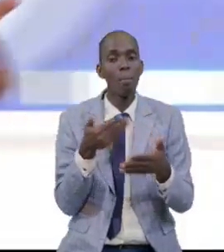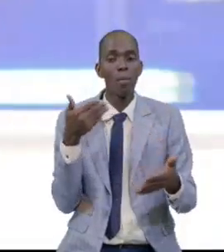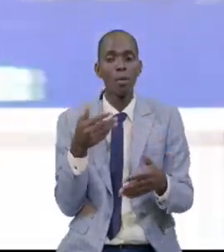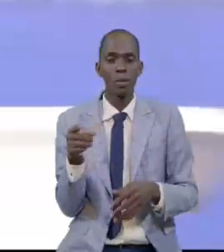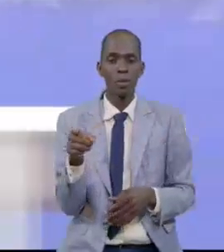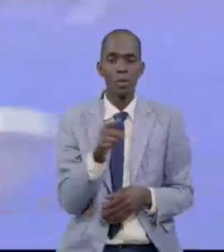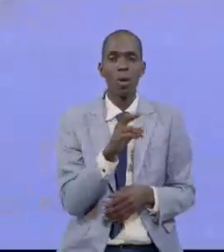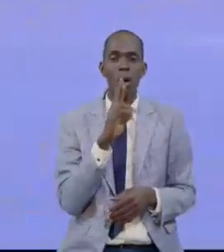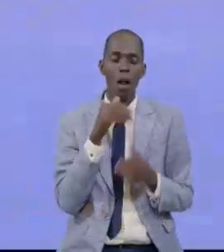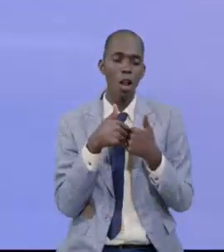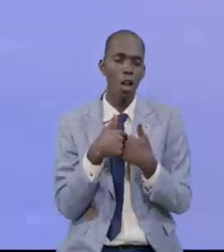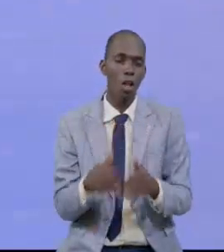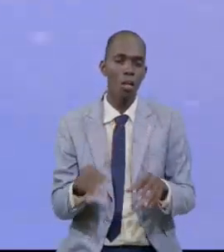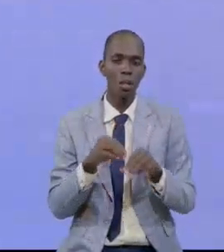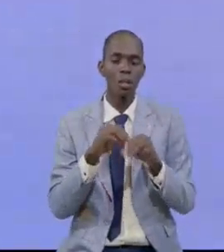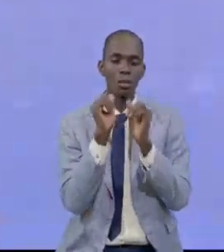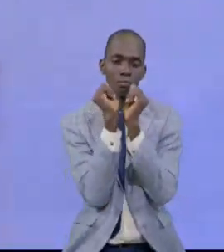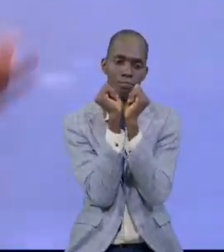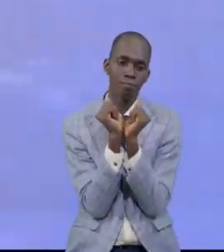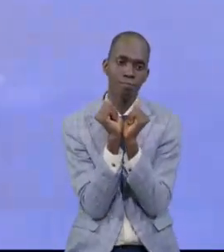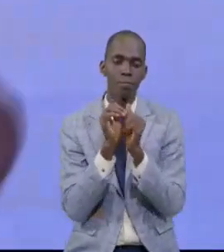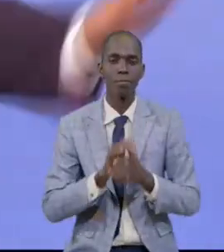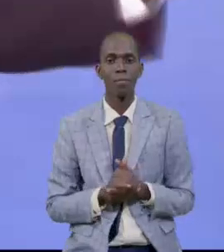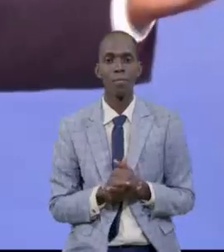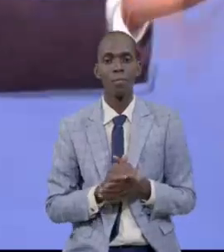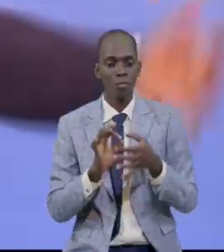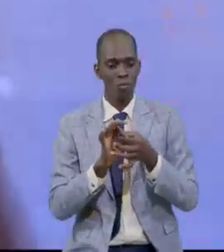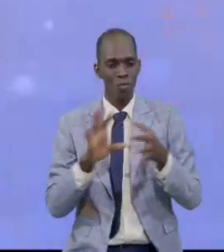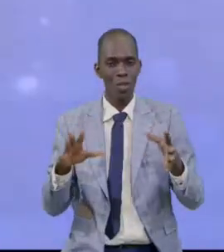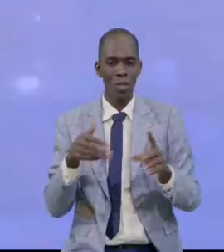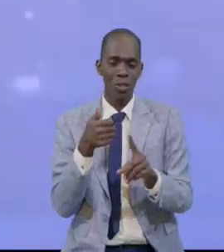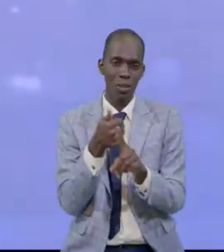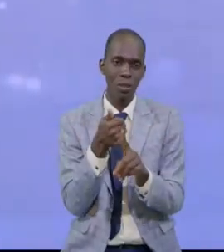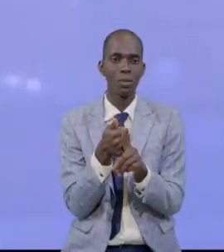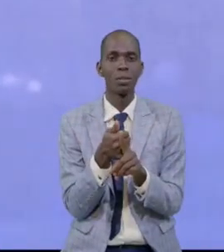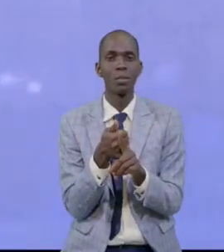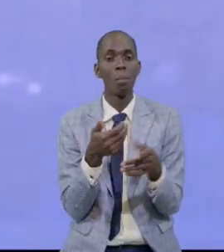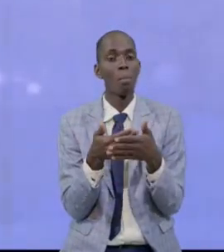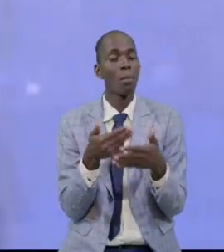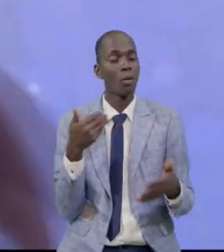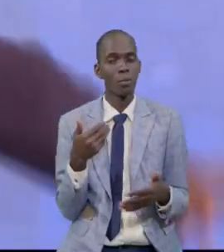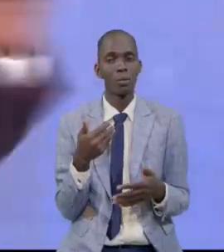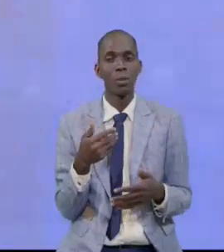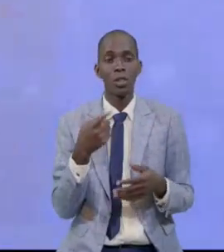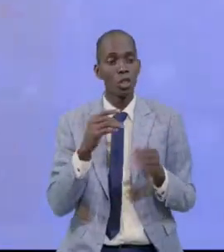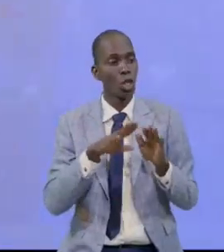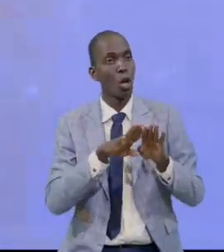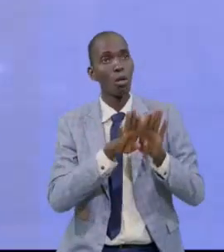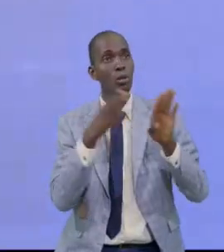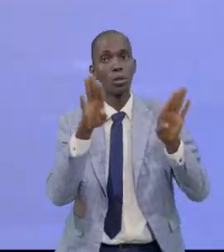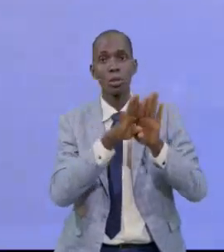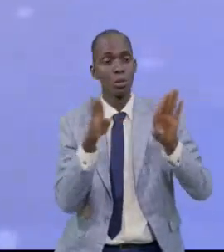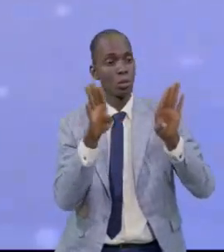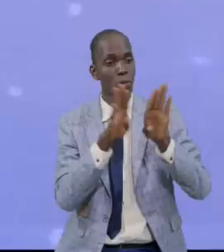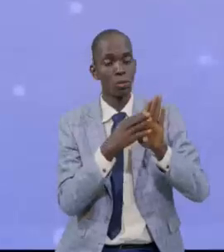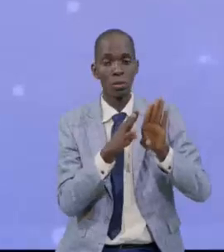lost in captivity. Loose yourself. The open door is there. The power is